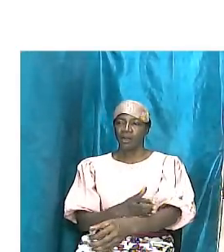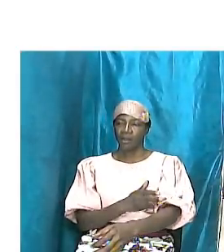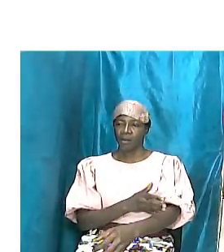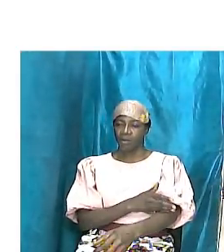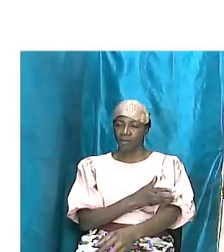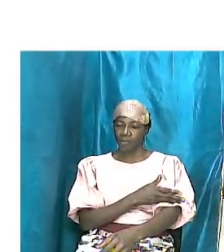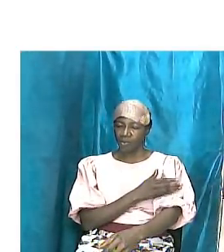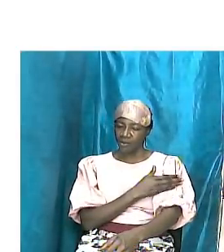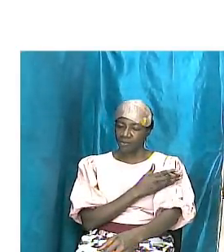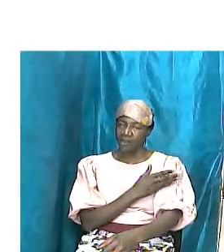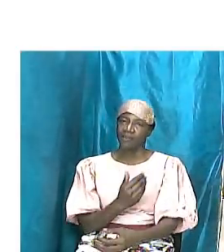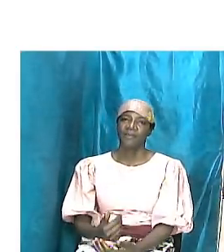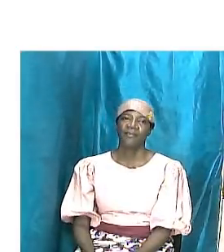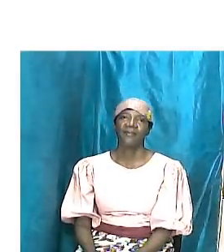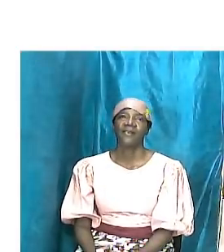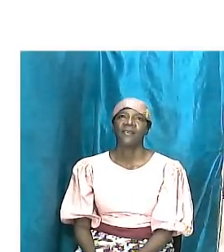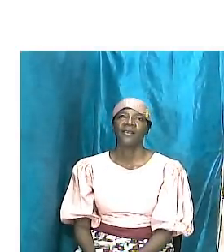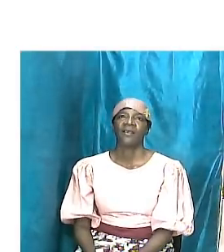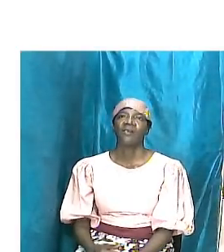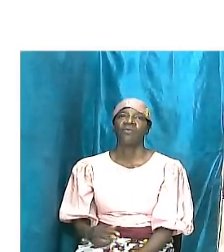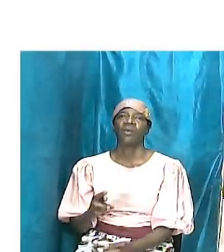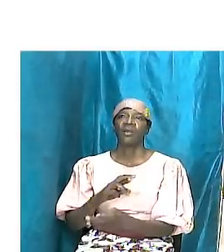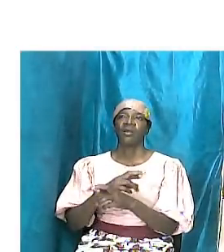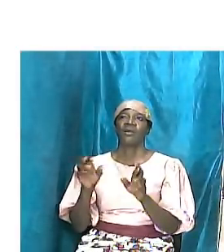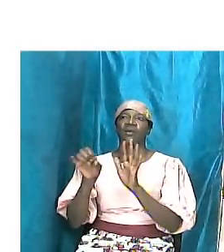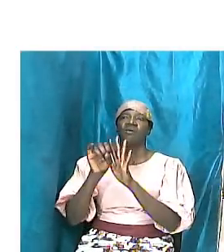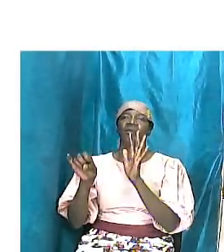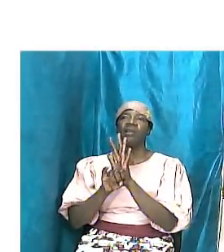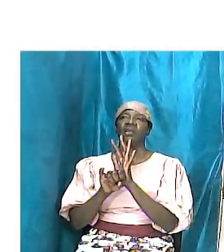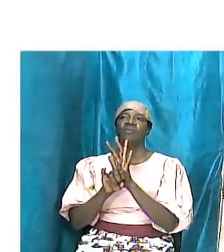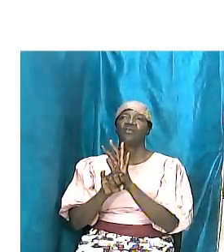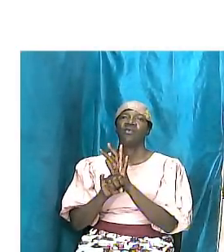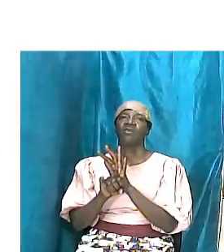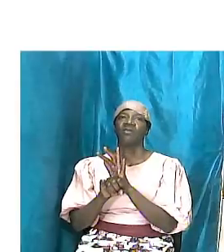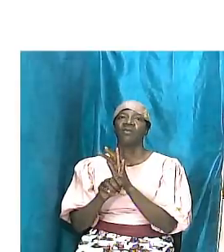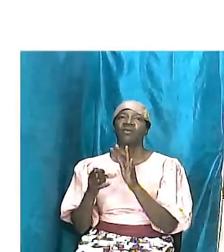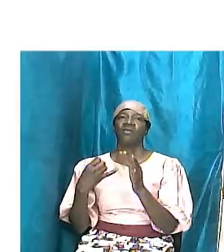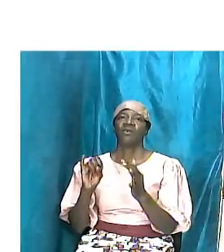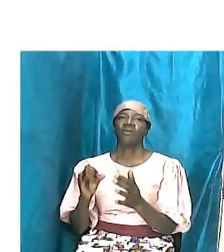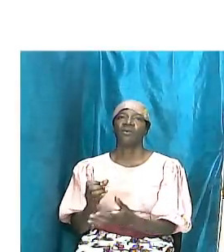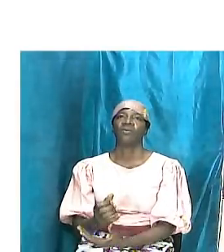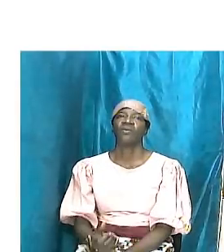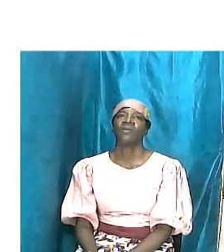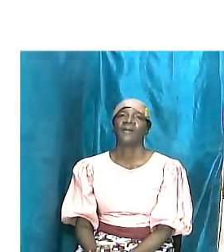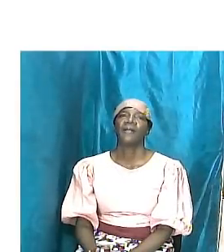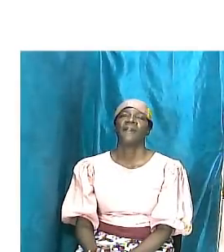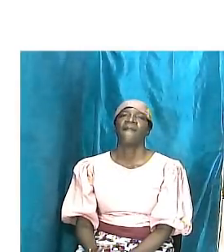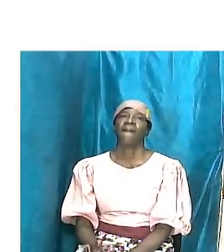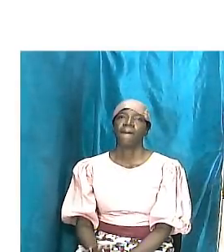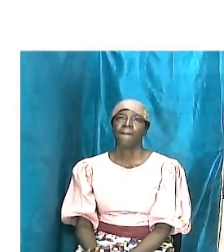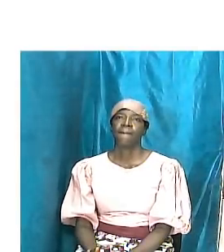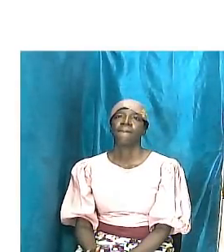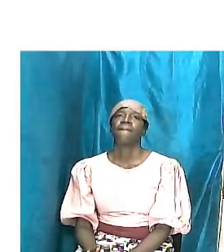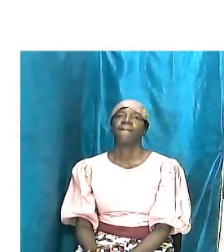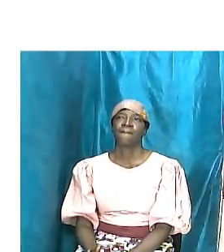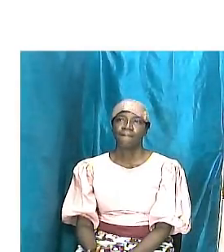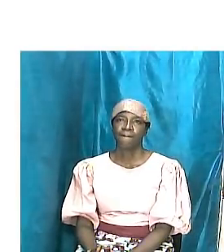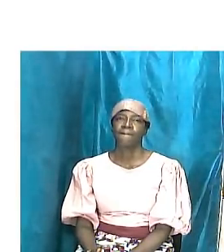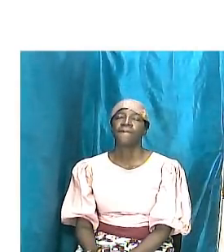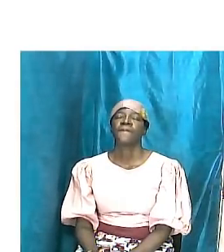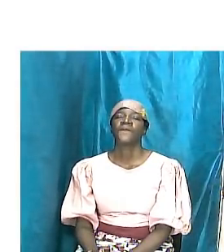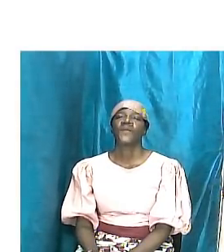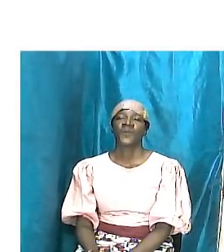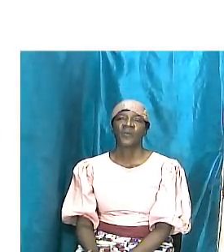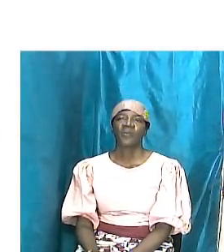salvation or redemption is concerned, where that process is, it is